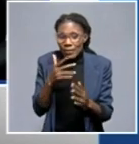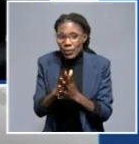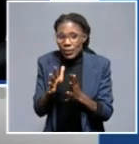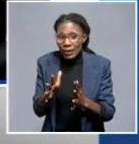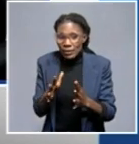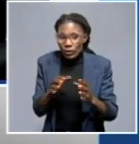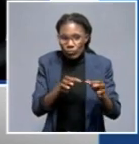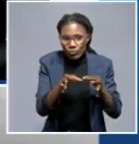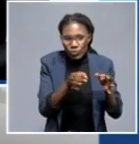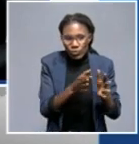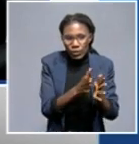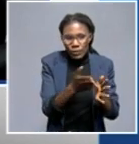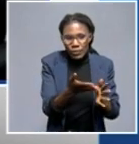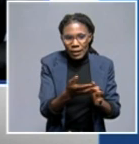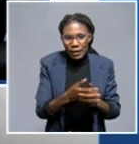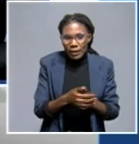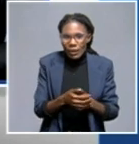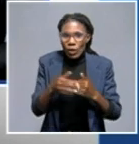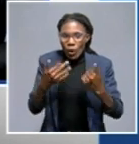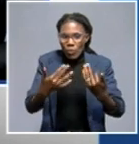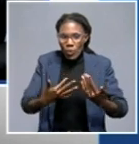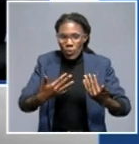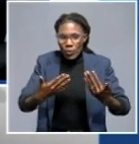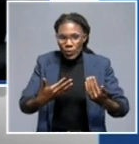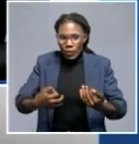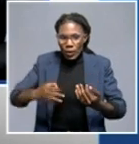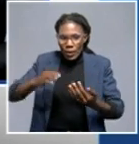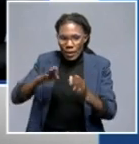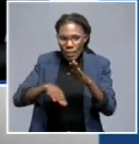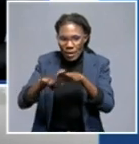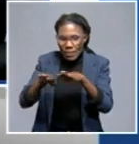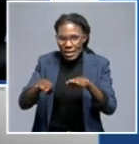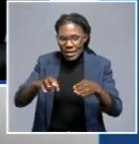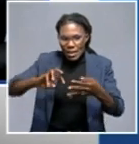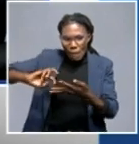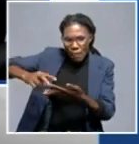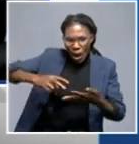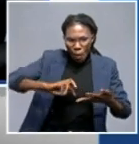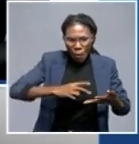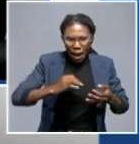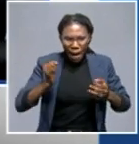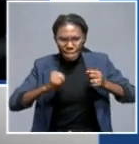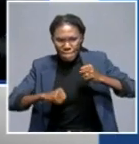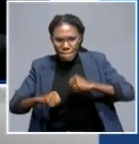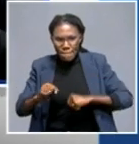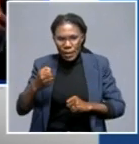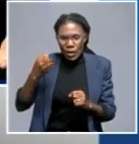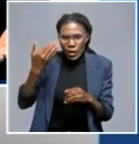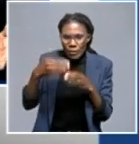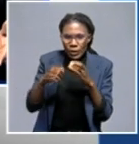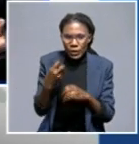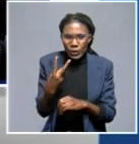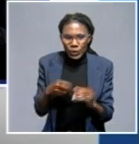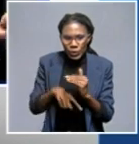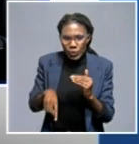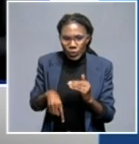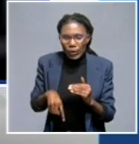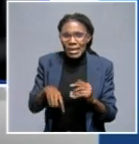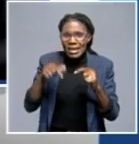that. Now, with the expected review of the implementation of the bilateral agreements and memorandum of understanding covering a wide range of